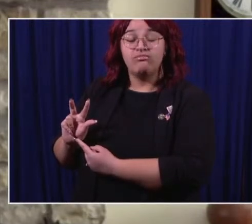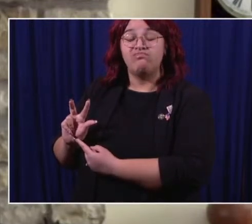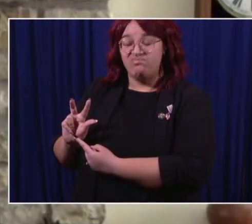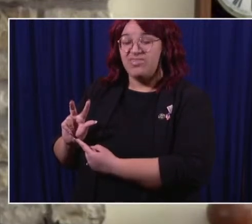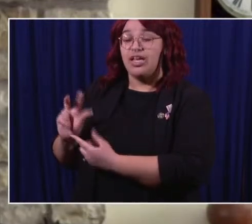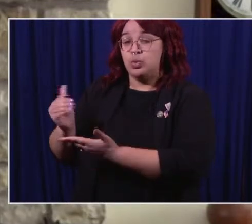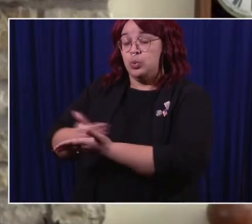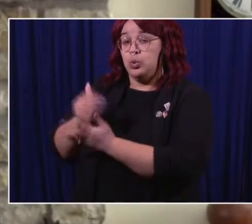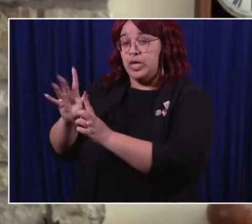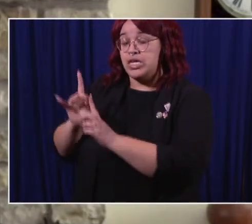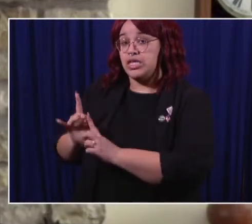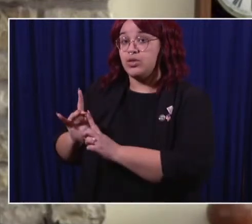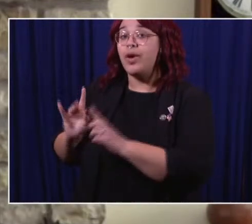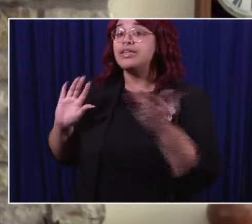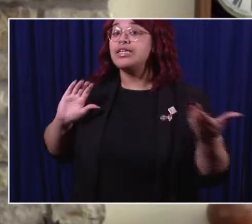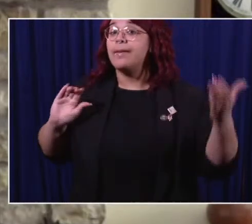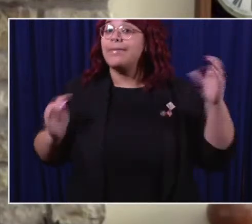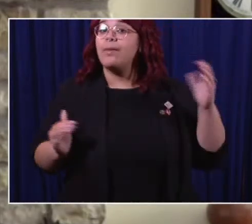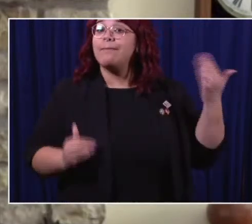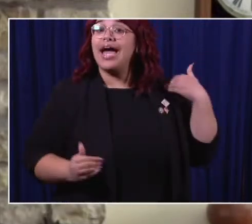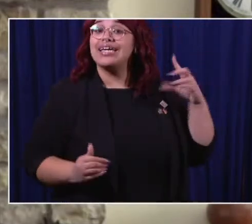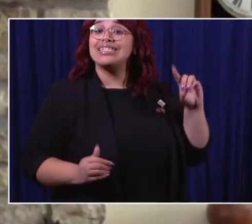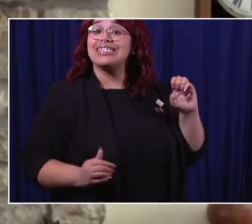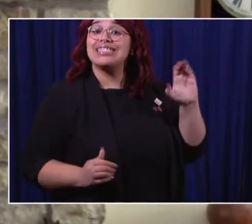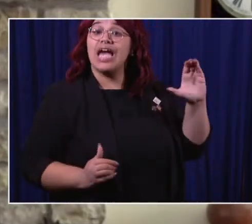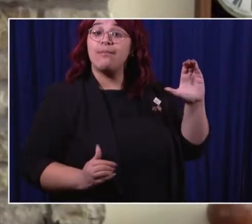In December, the high was